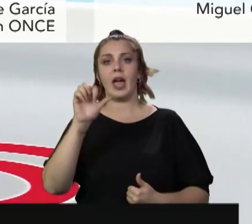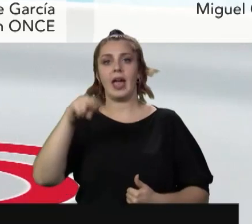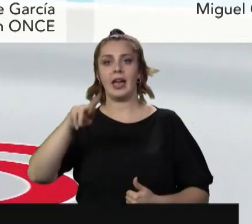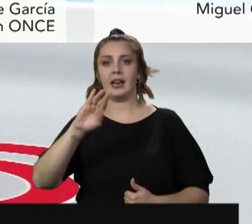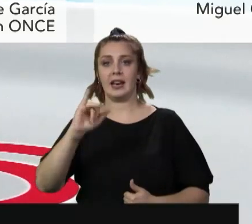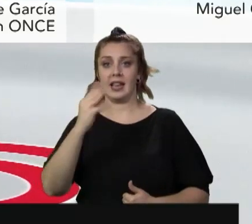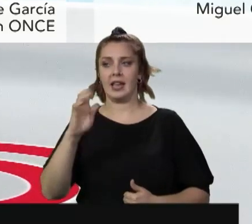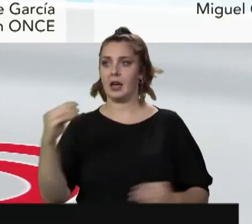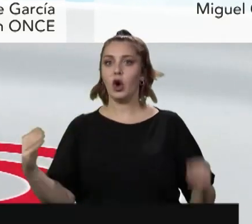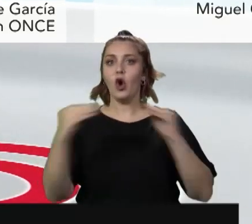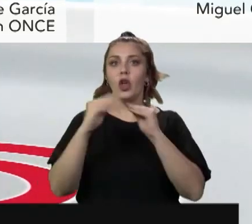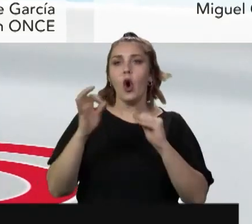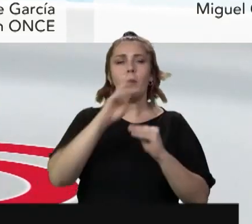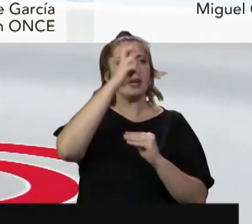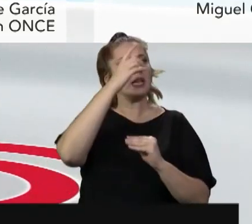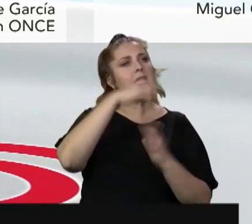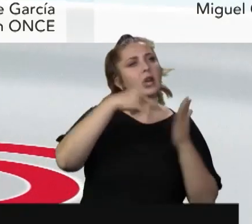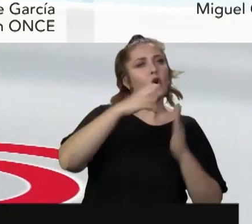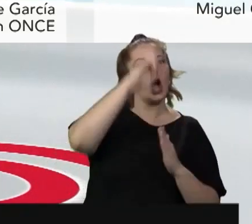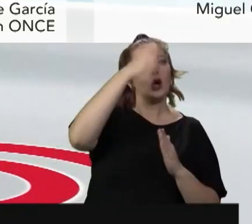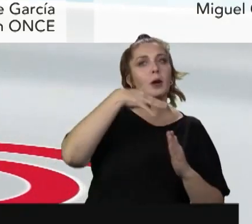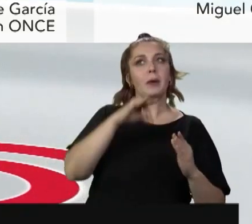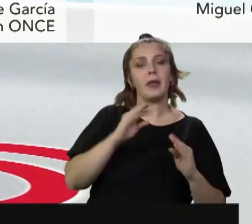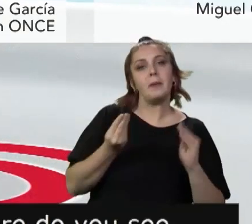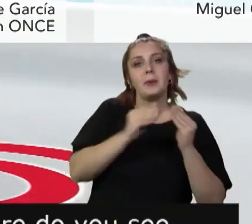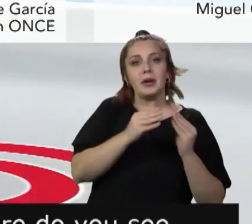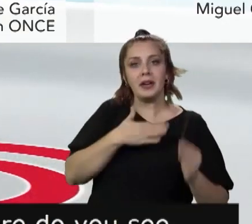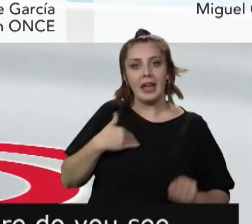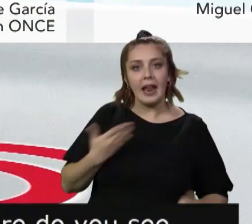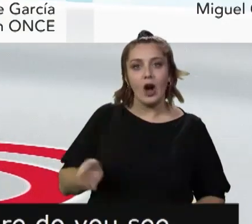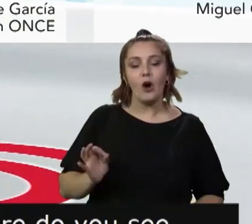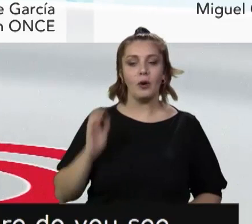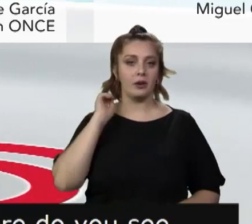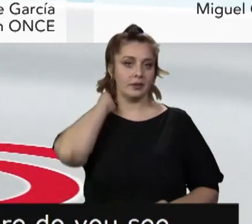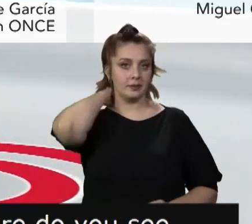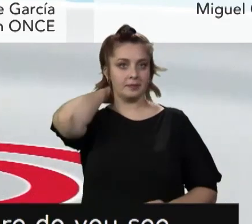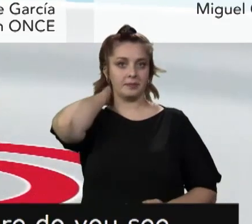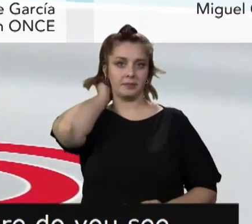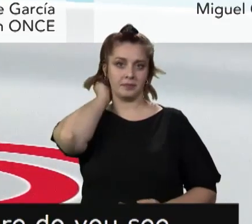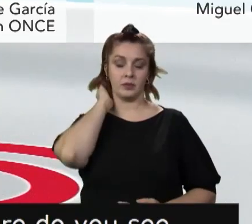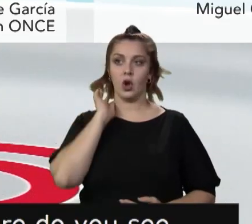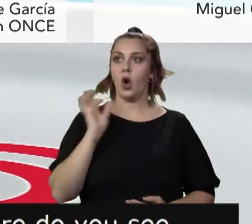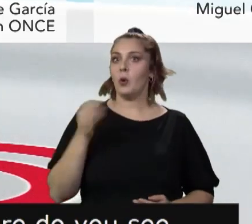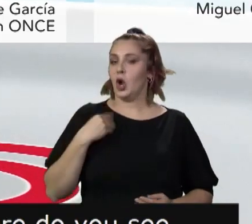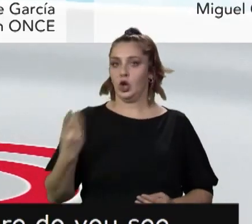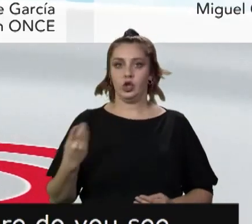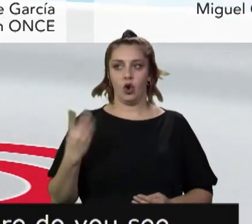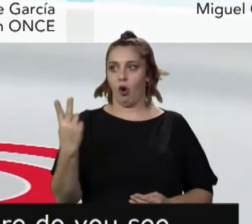Where do you see things are going? Closer to what Enrique's seen, or do you look at any other type of technology in the